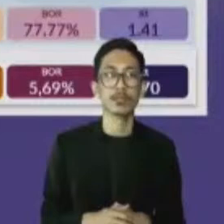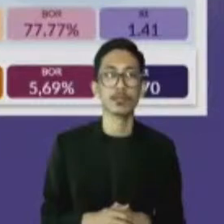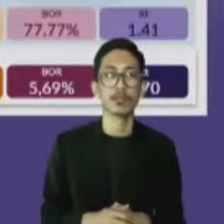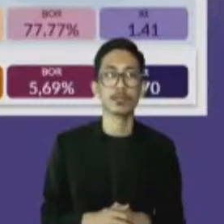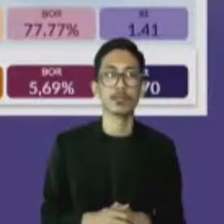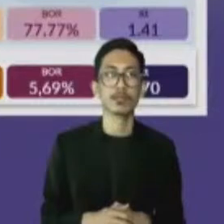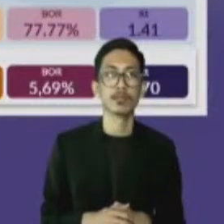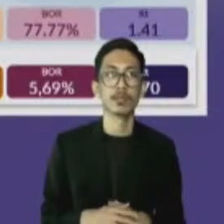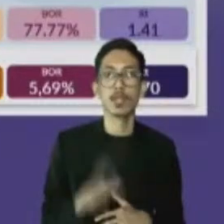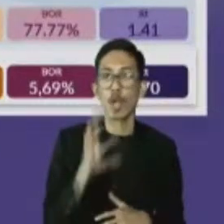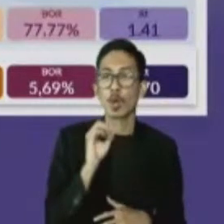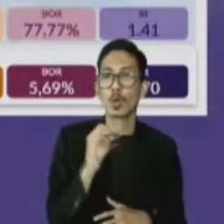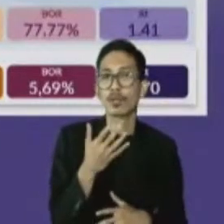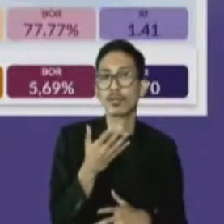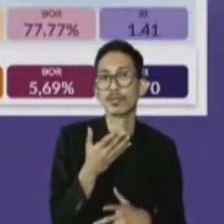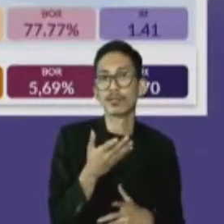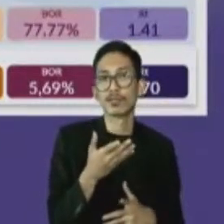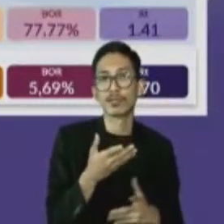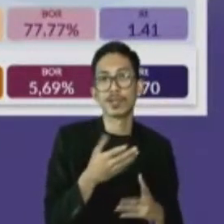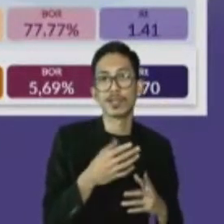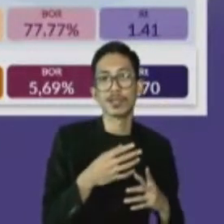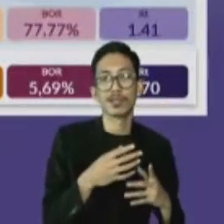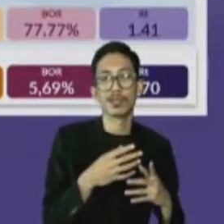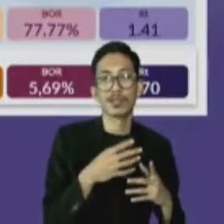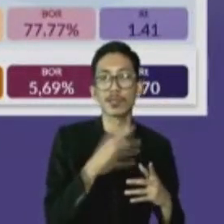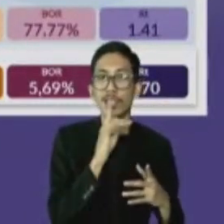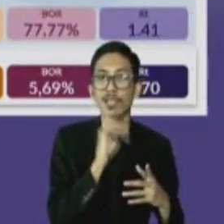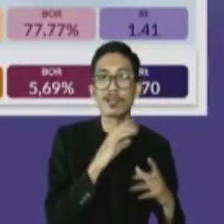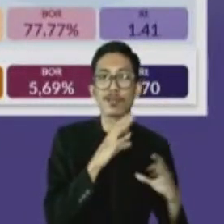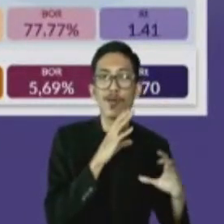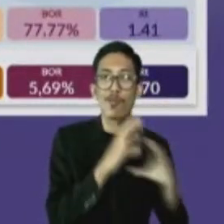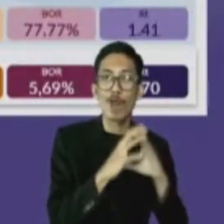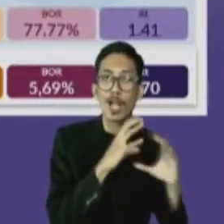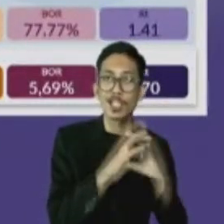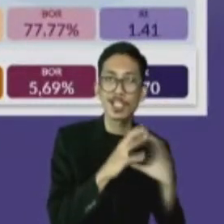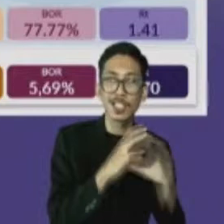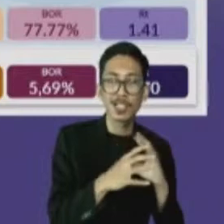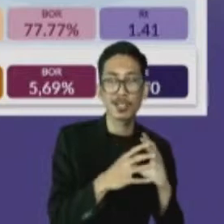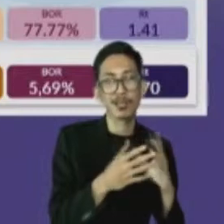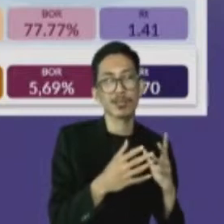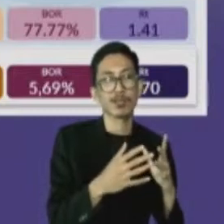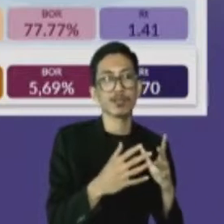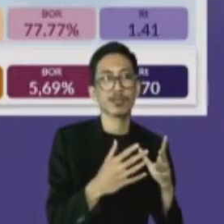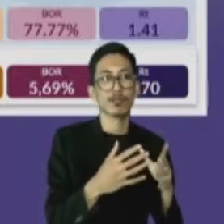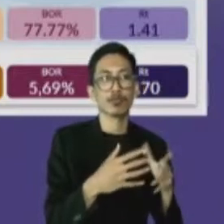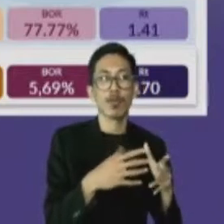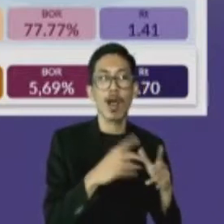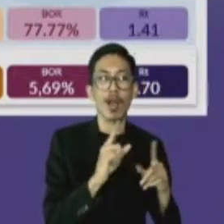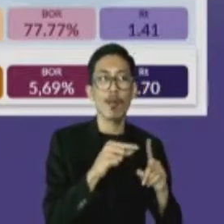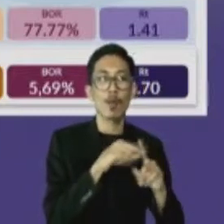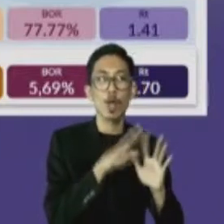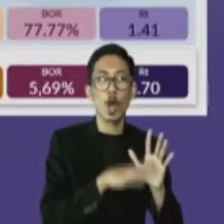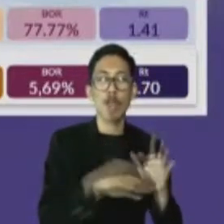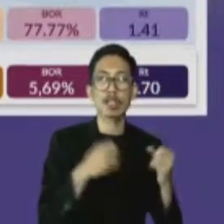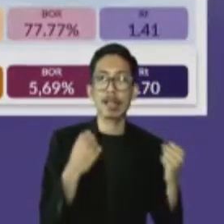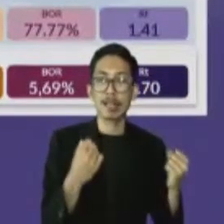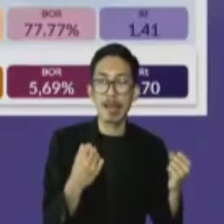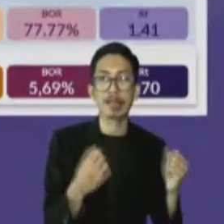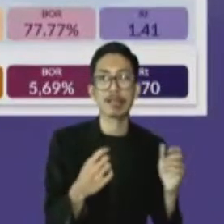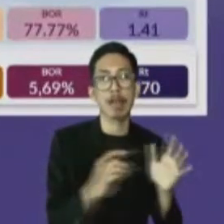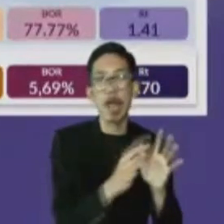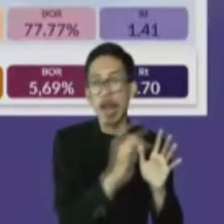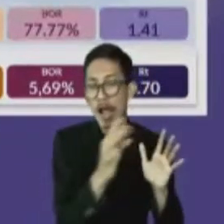a low potential for transmission in the community. Therefore, it is hoped that activities can be